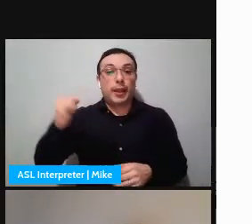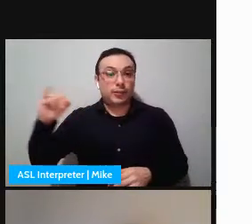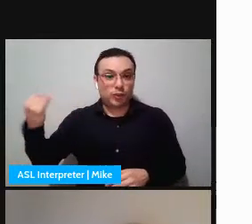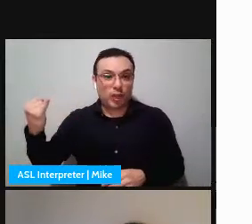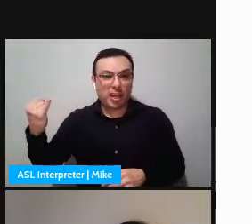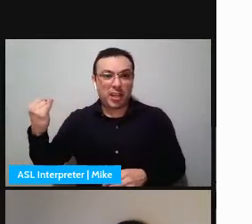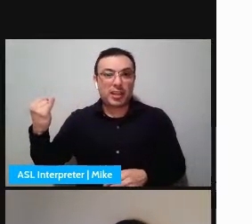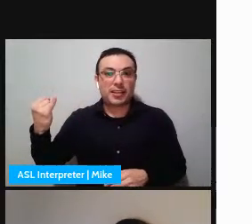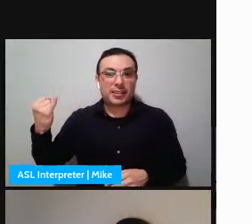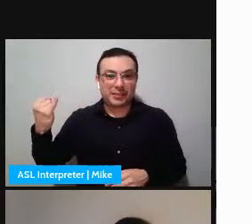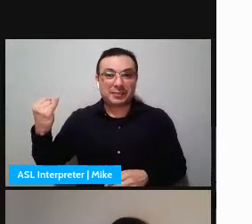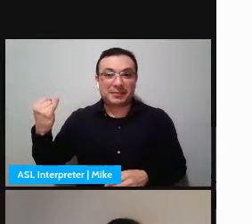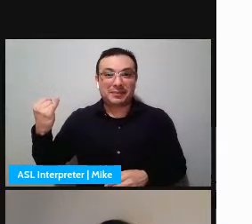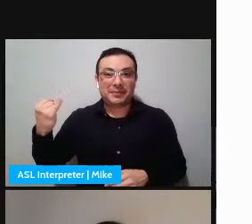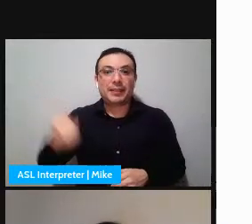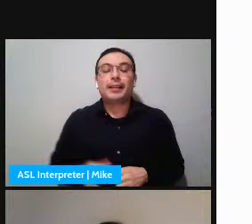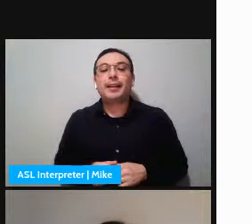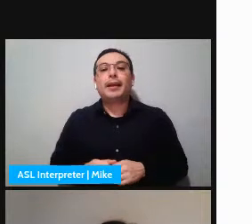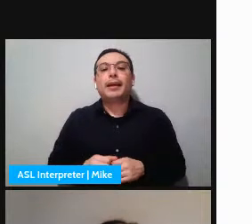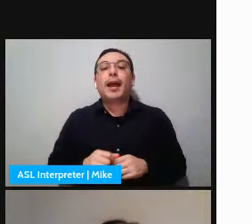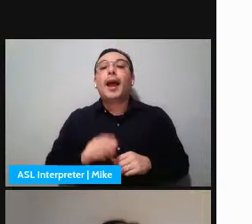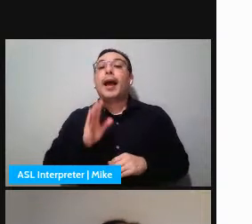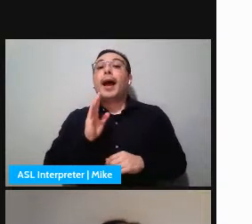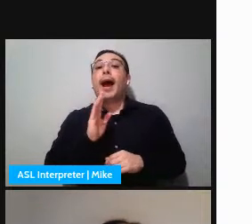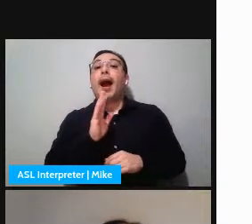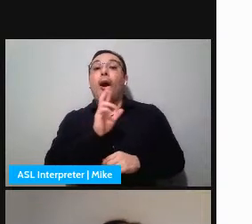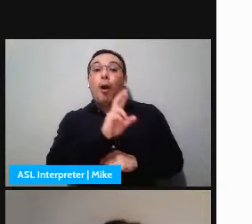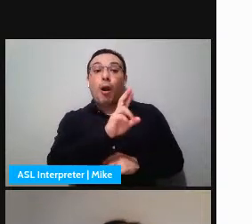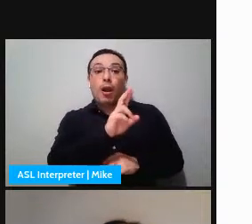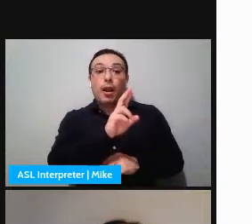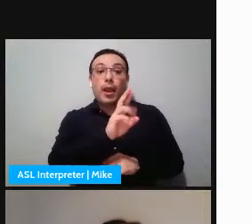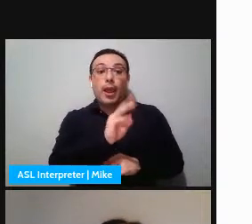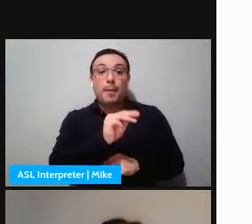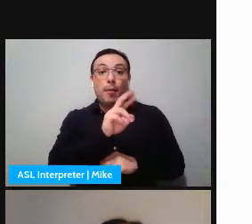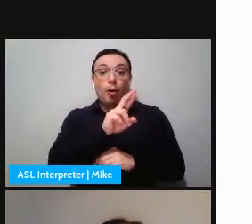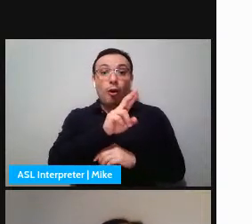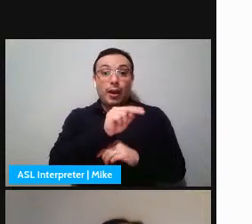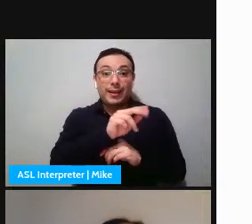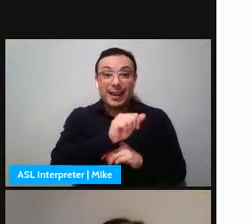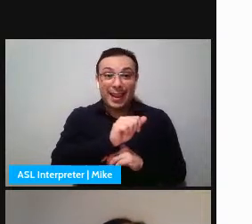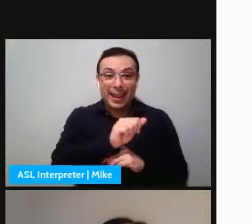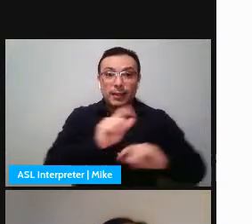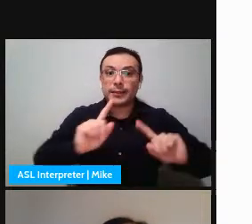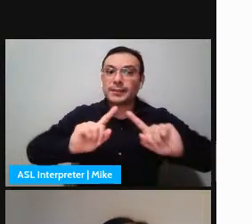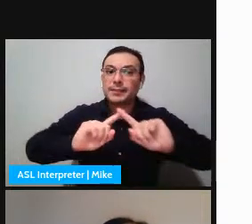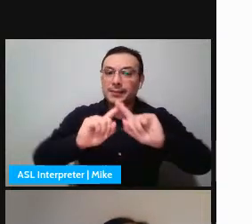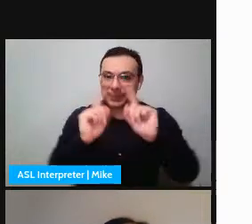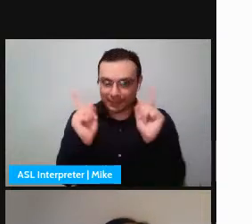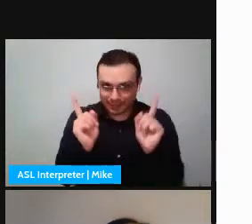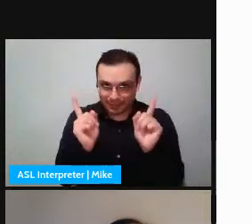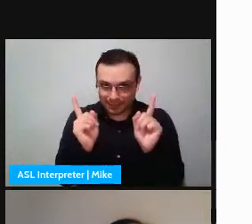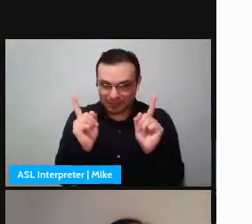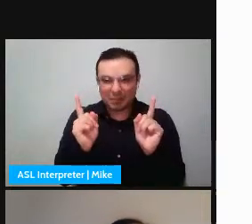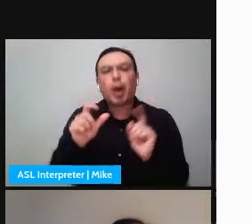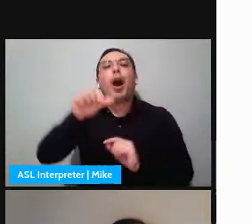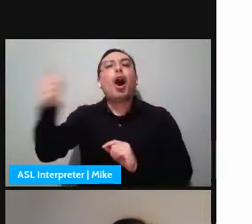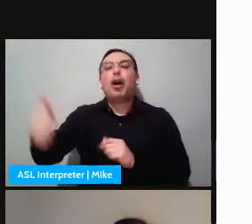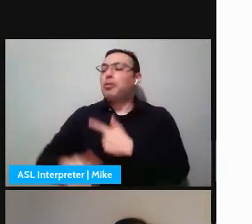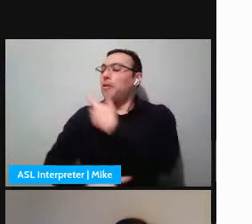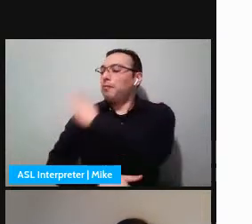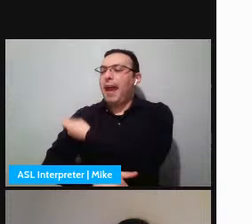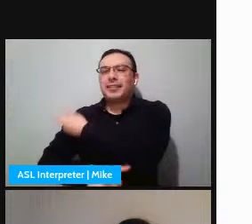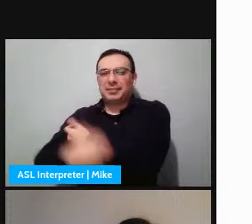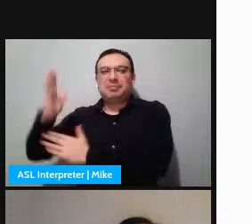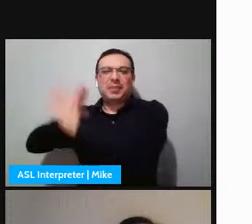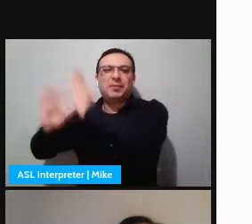vaccine. And it uses a different type of technology. And this was very common in vaccines prior. So